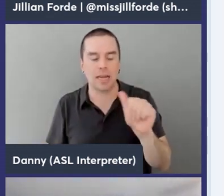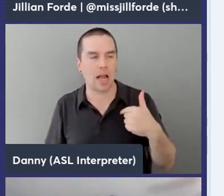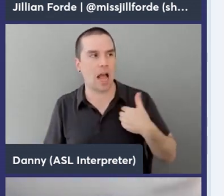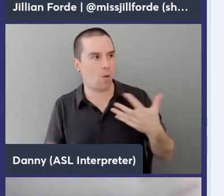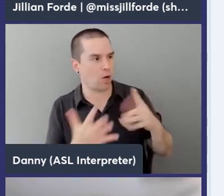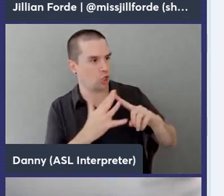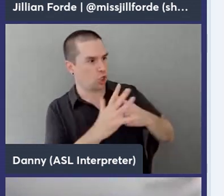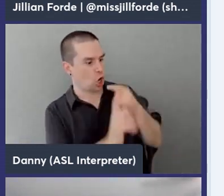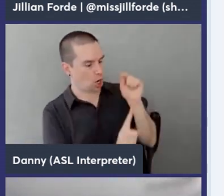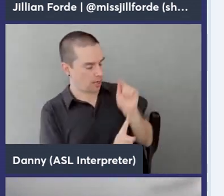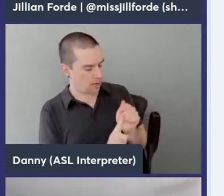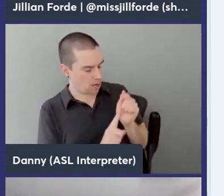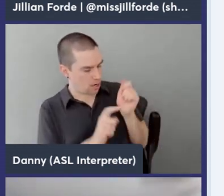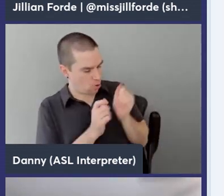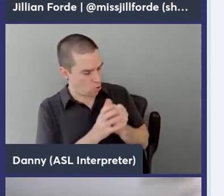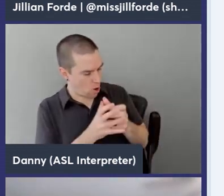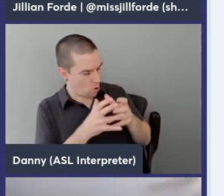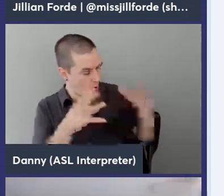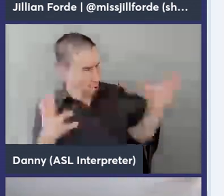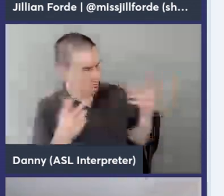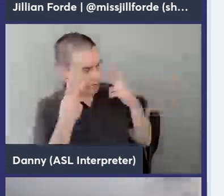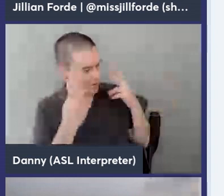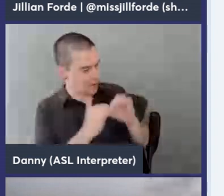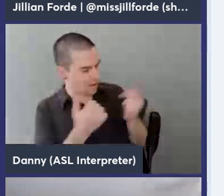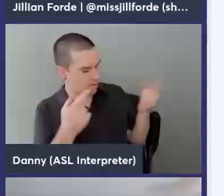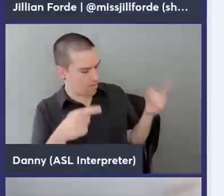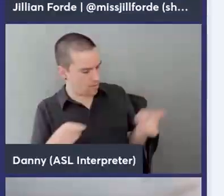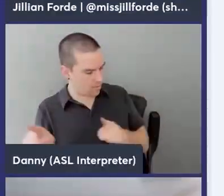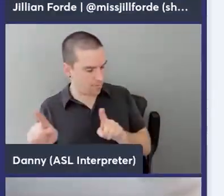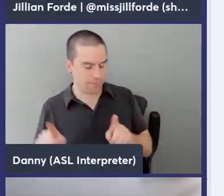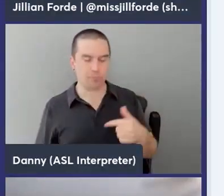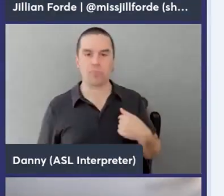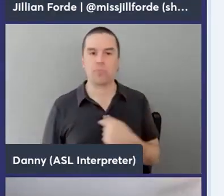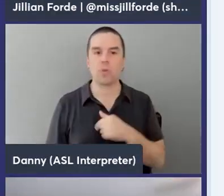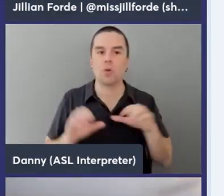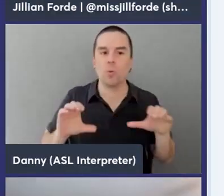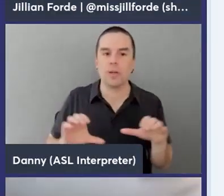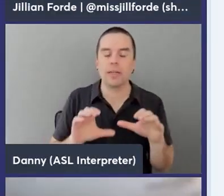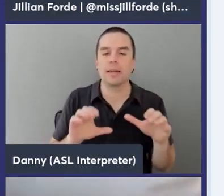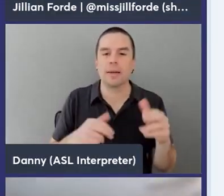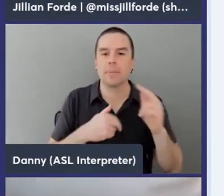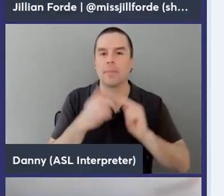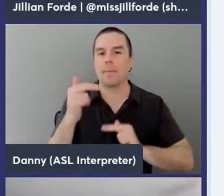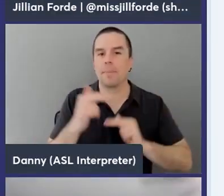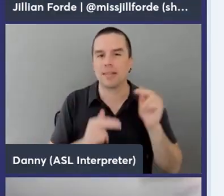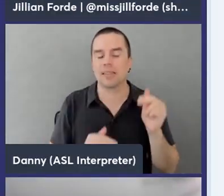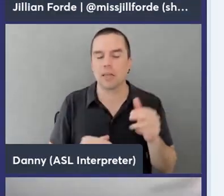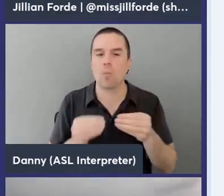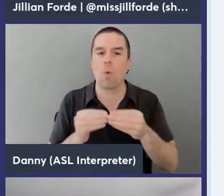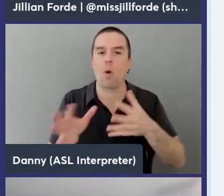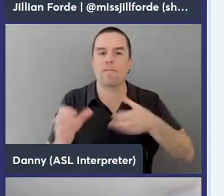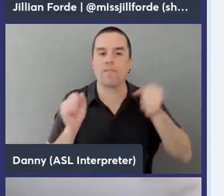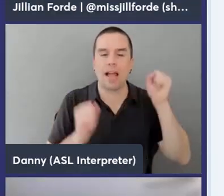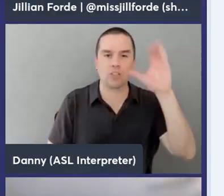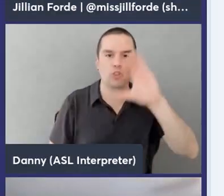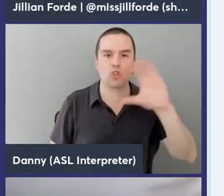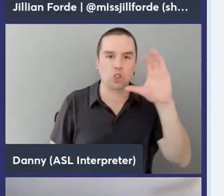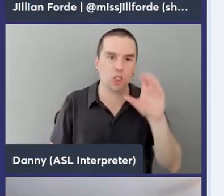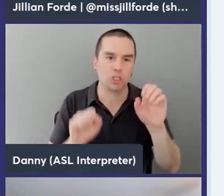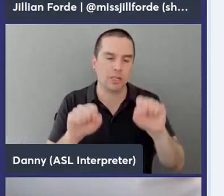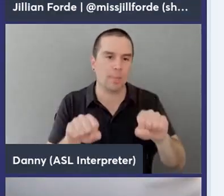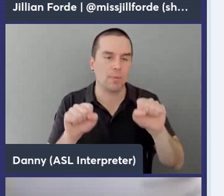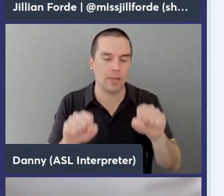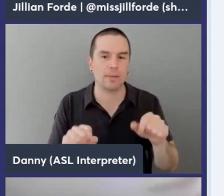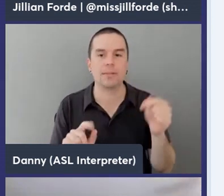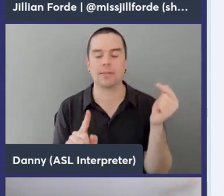there and see how things are done. So we did that by kind of building out a faceted search type capability. So this tool, as I